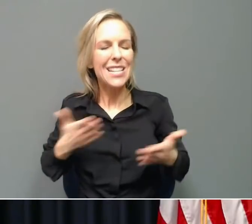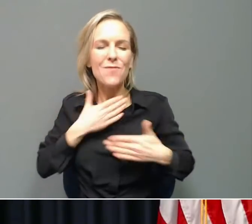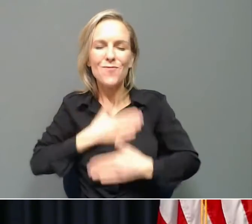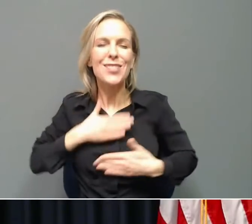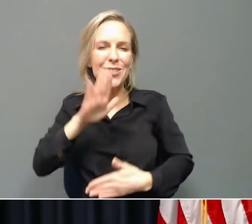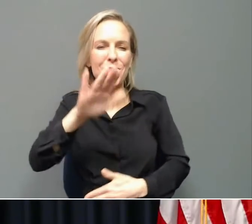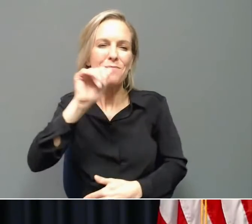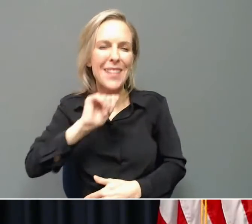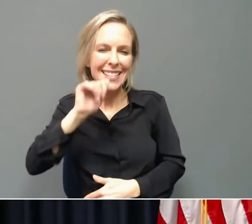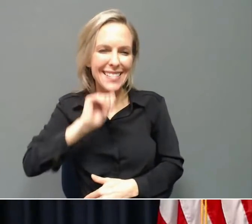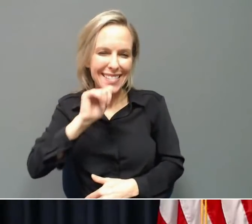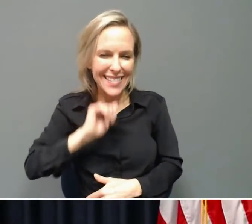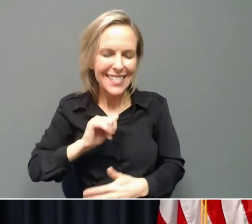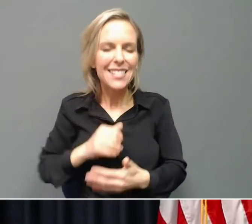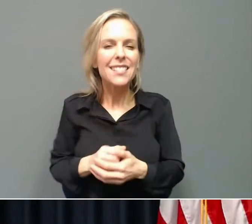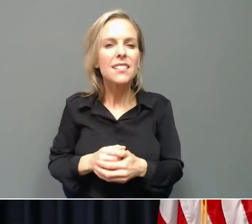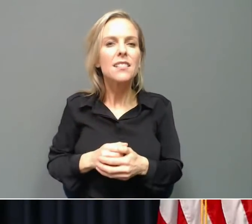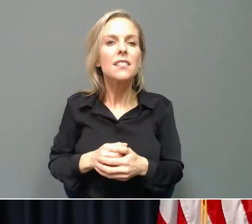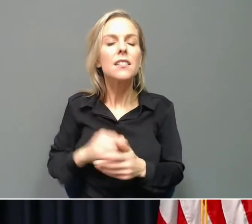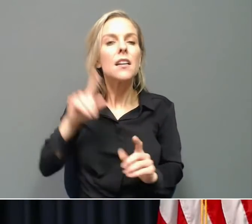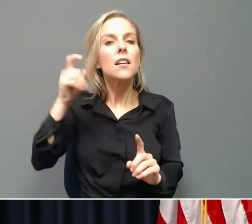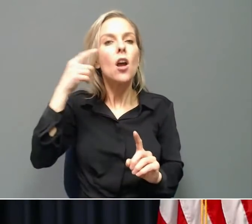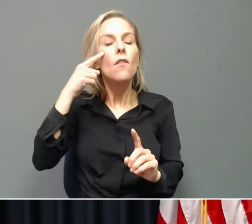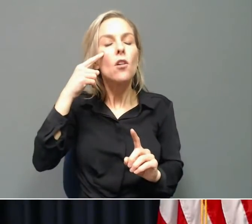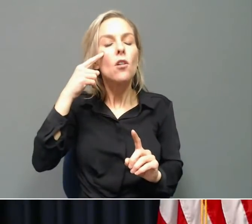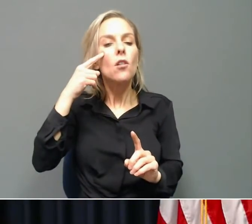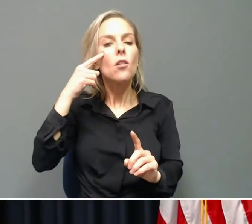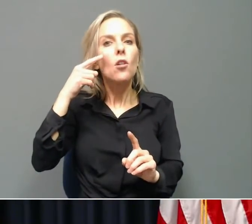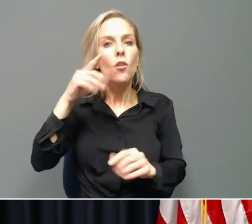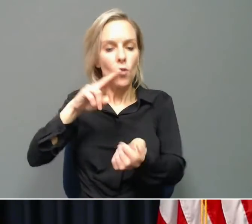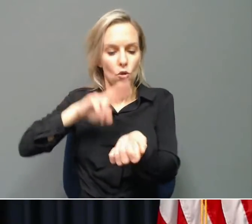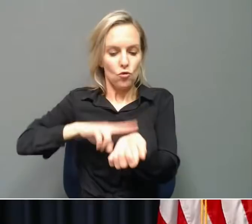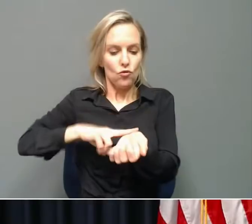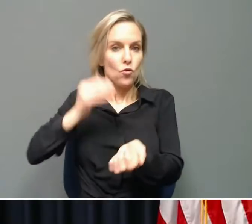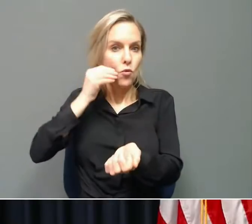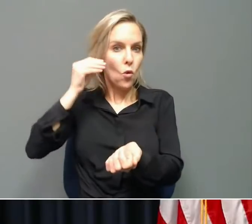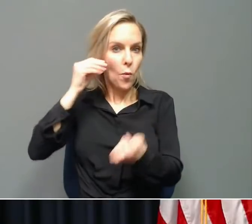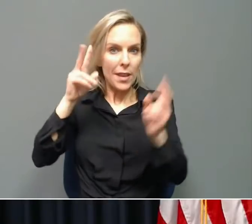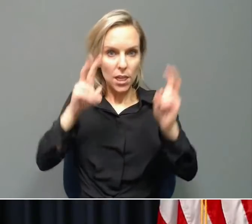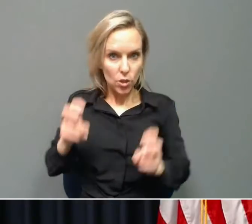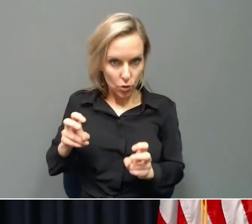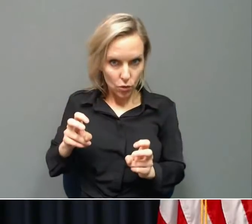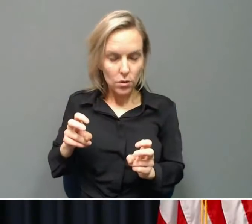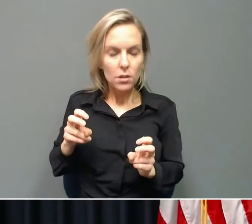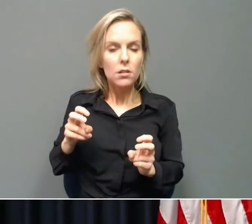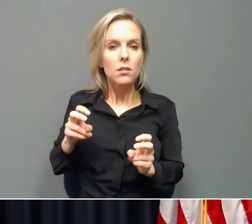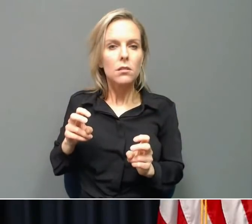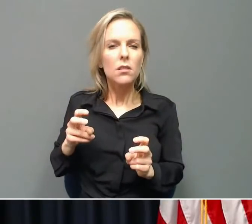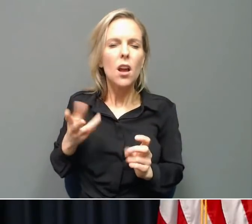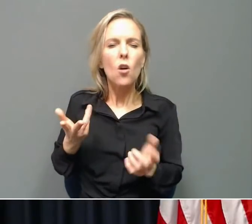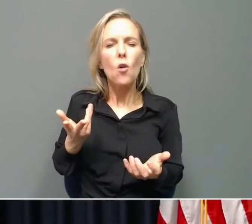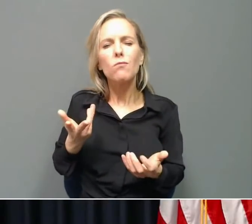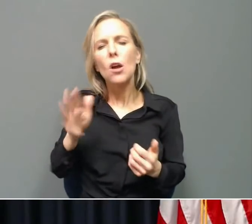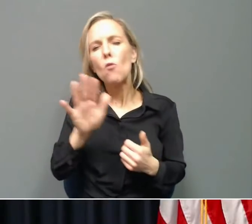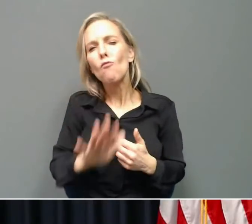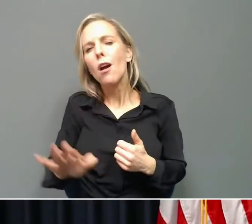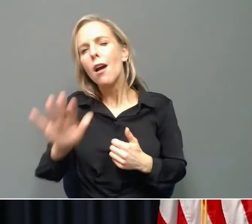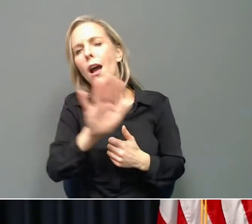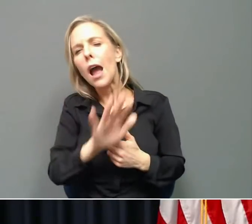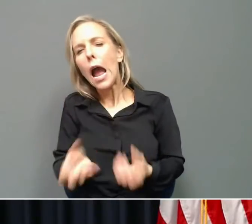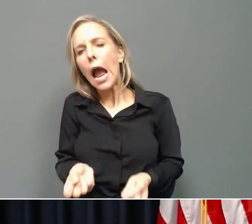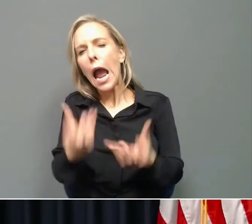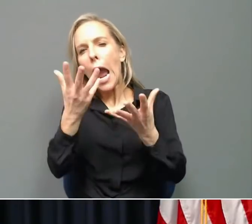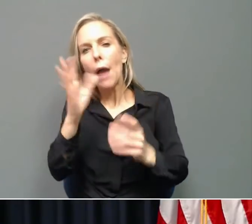patience. Governor, on the nursing home issue, roughly how many federally regulated